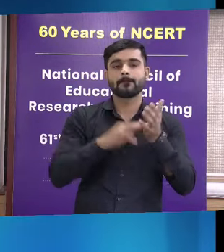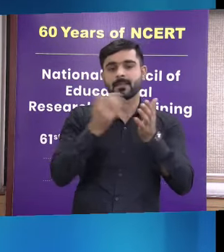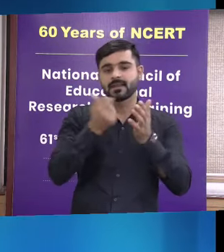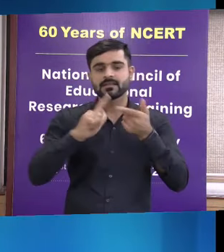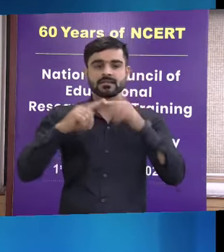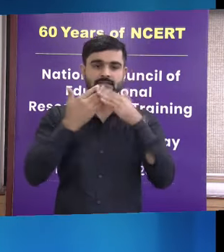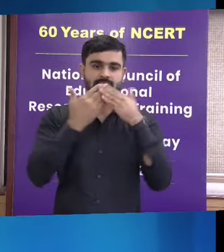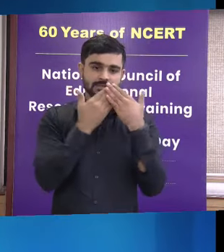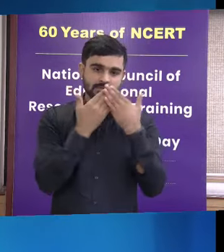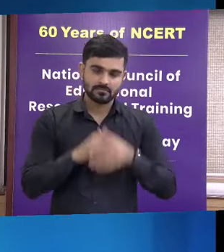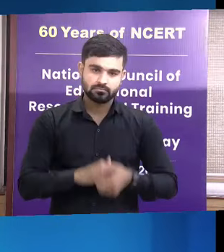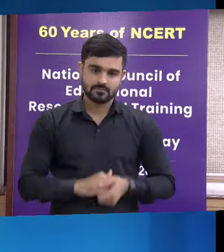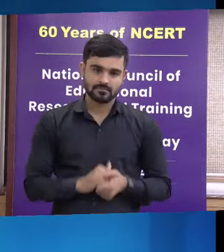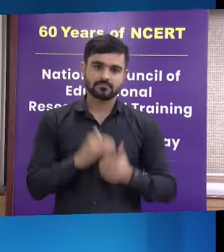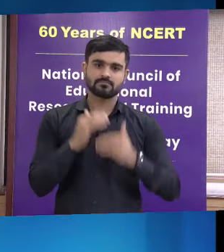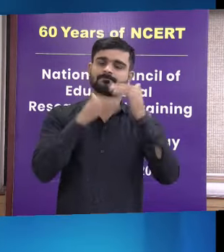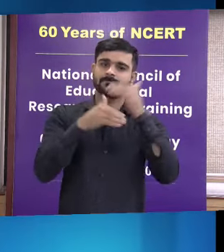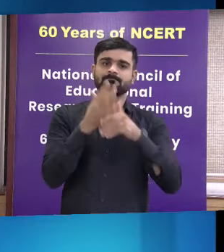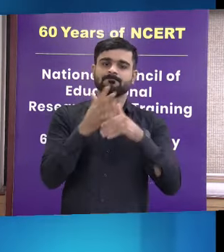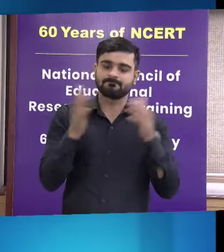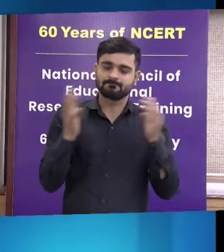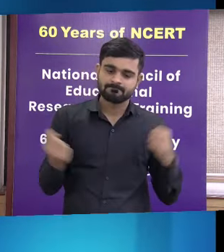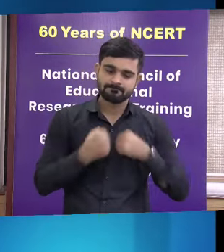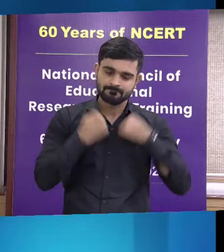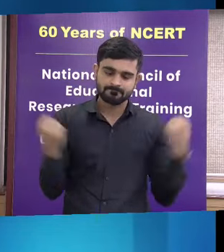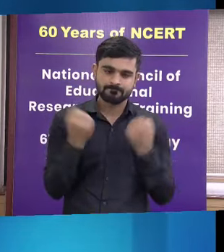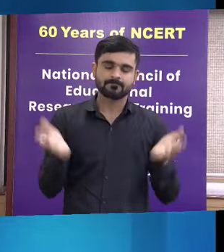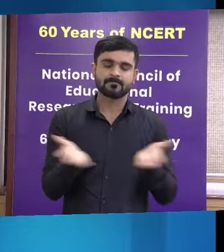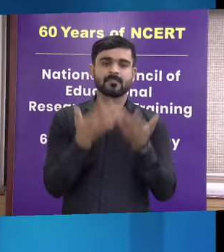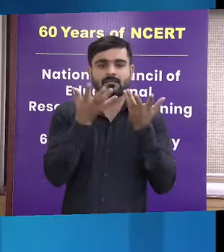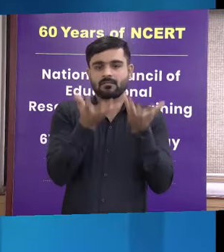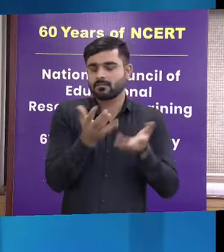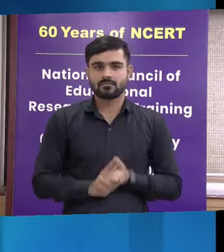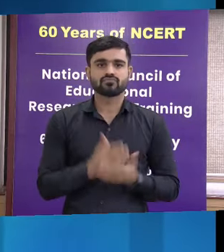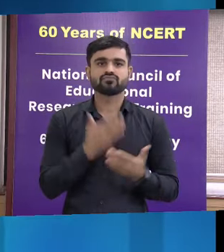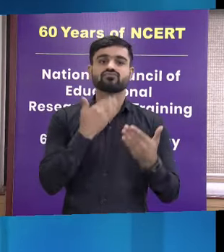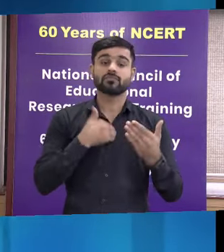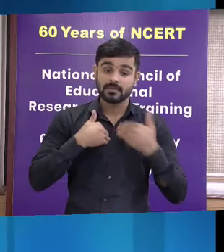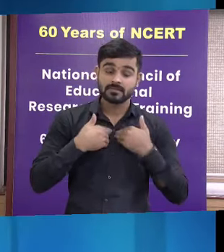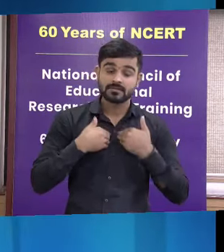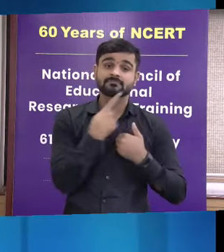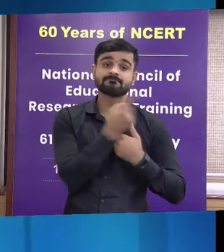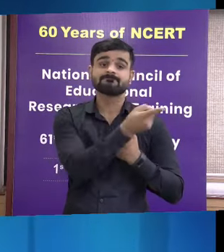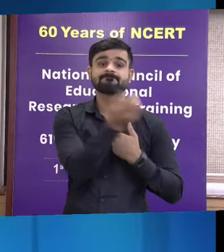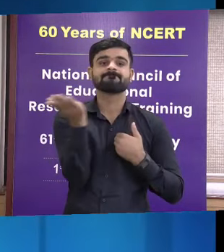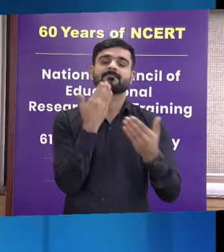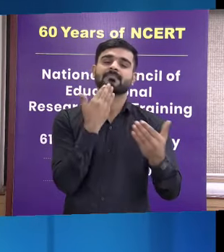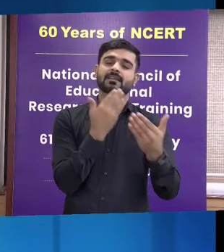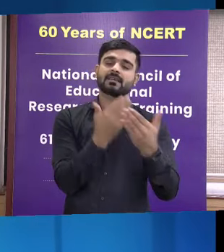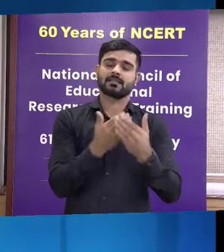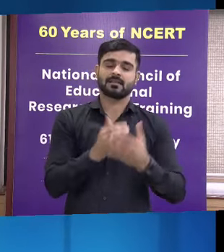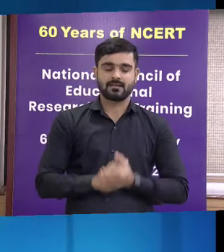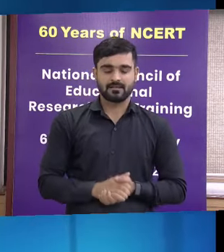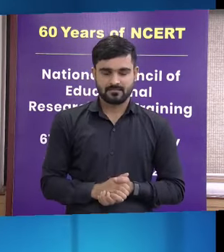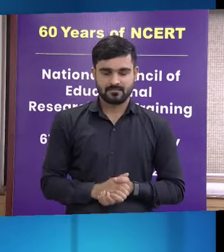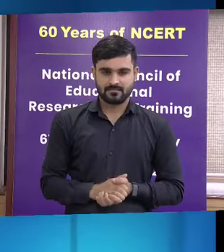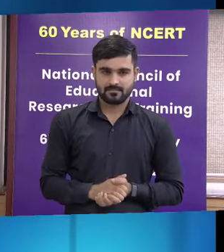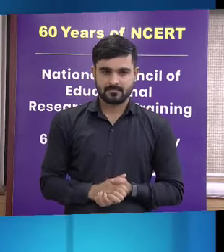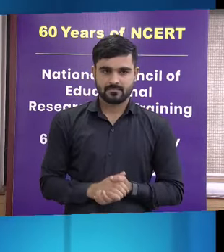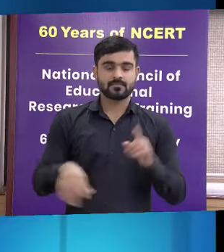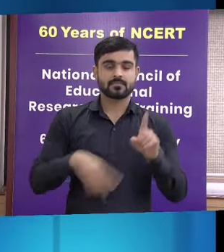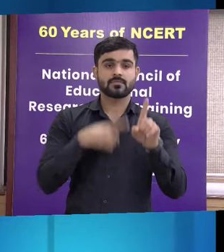Education through your contributions. With this, I would like to thank Dr.